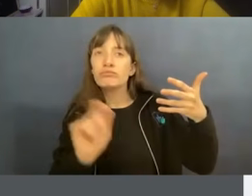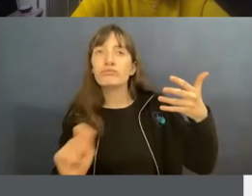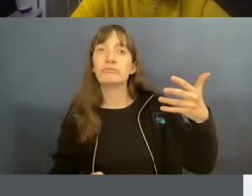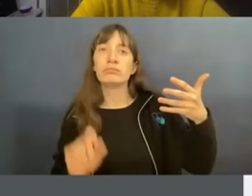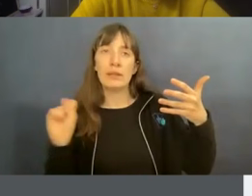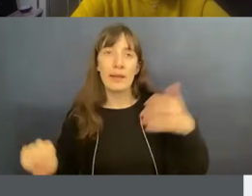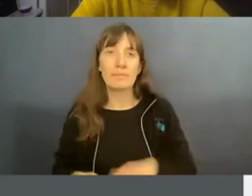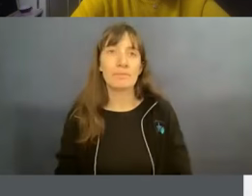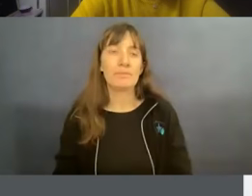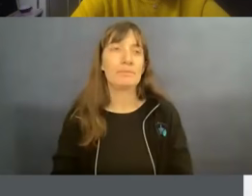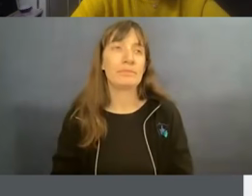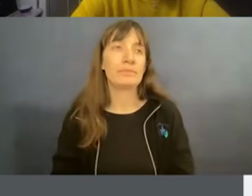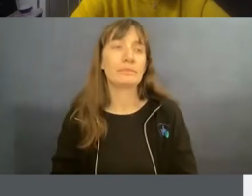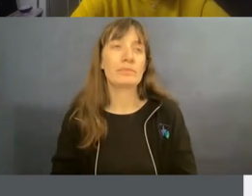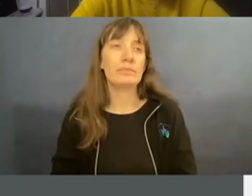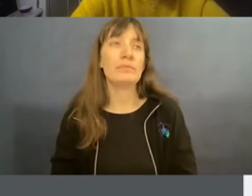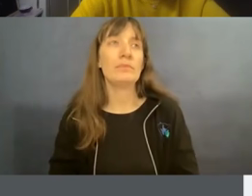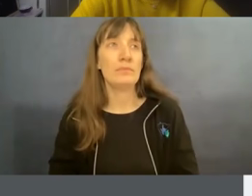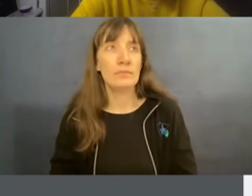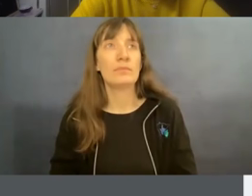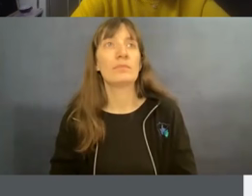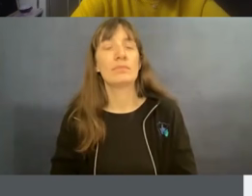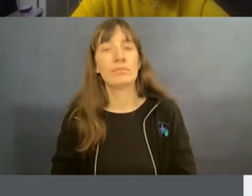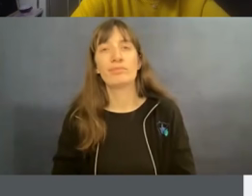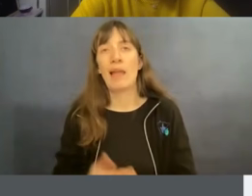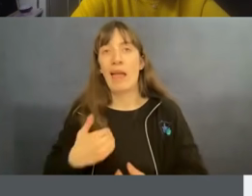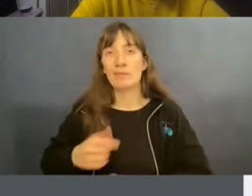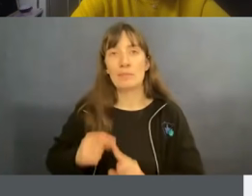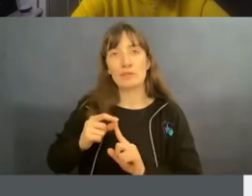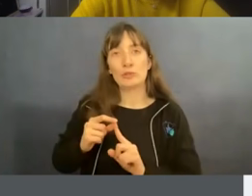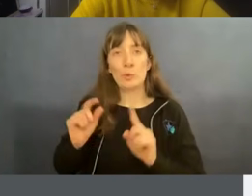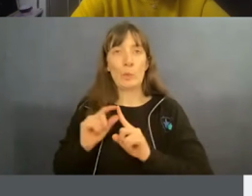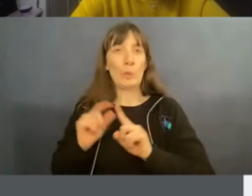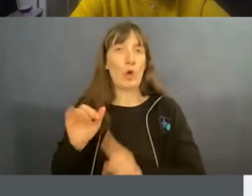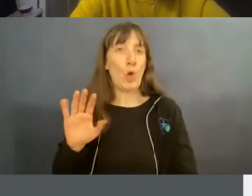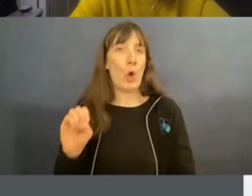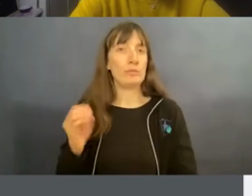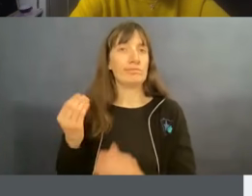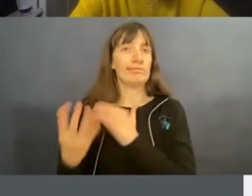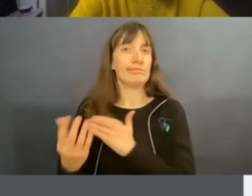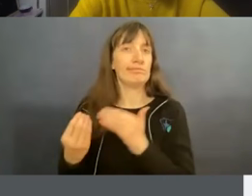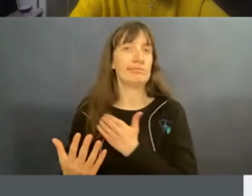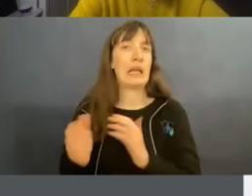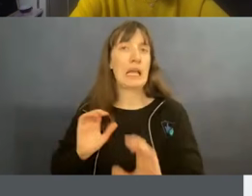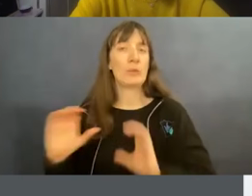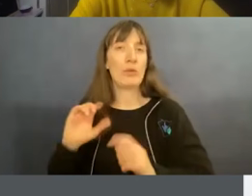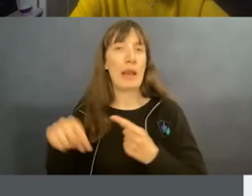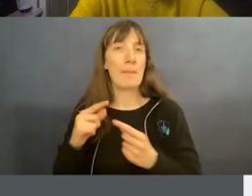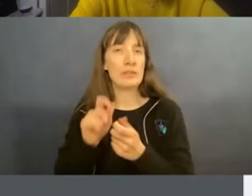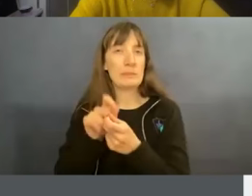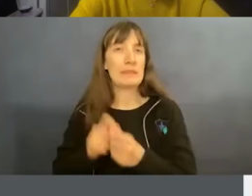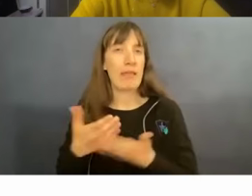and kind of having special codes, having special ways to kind of communicate about certain things.